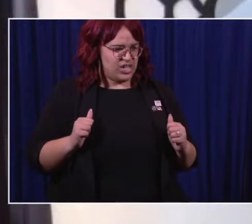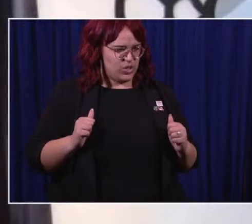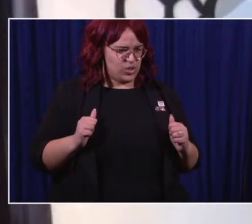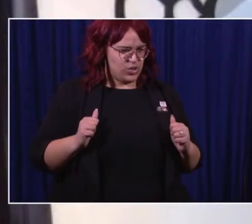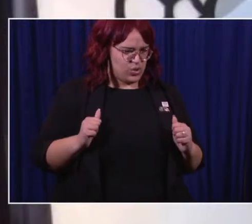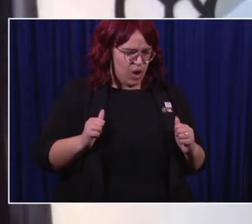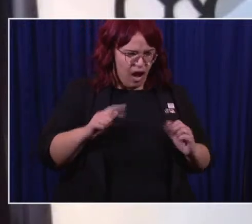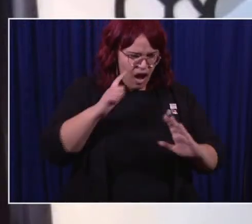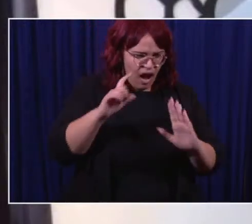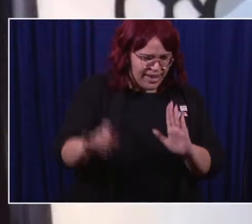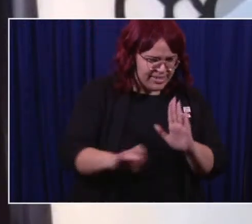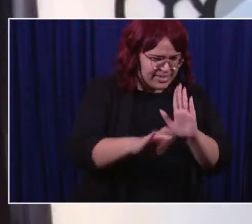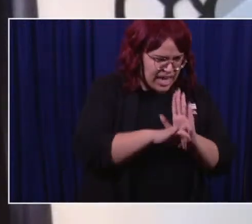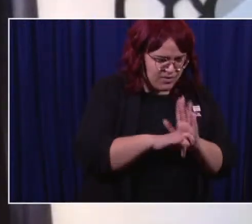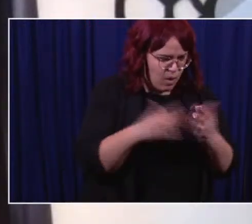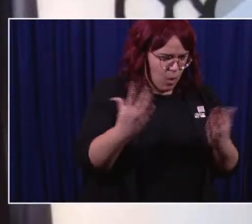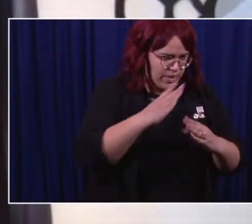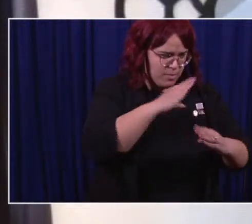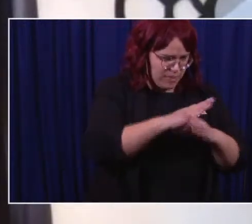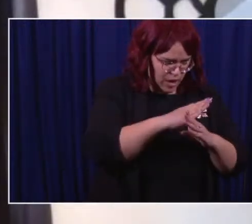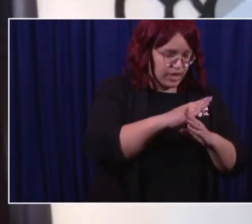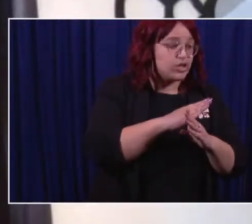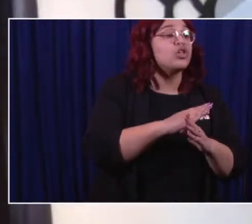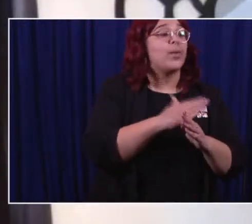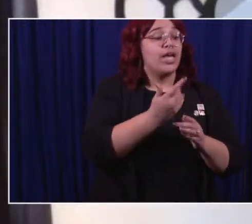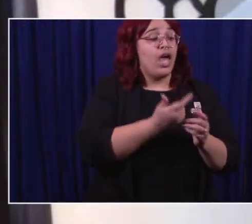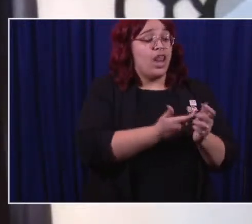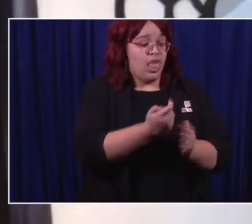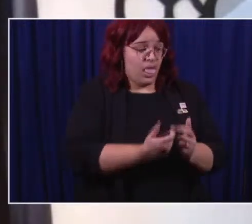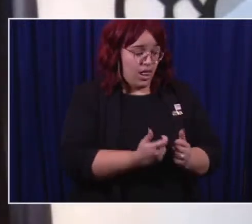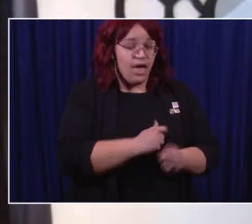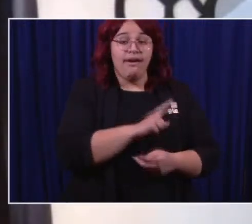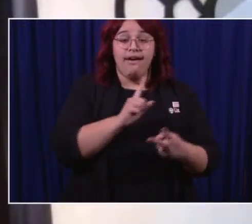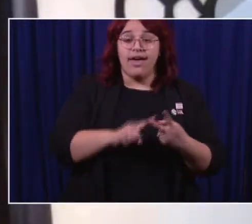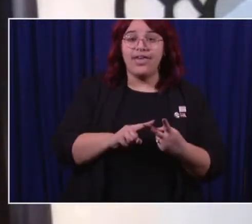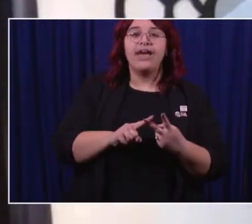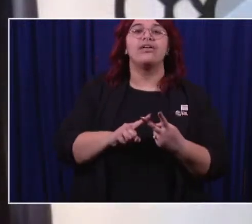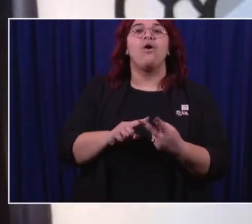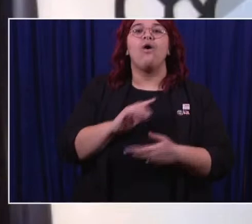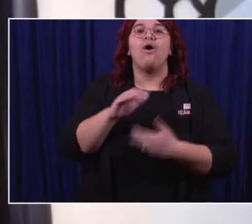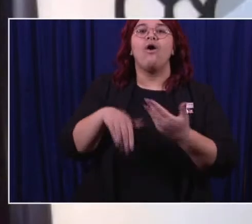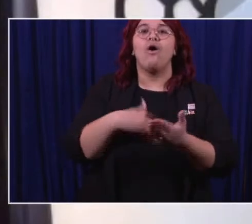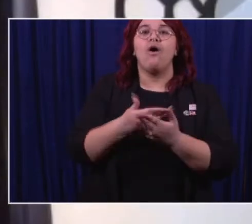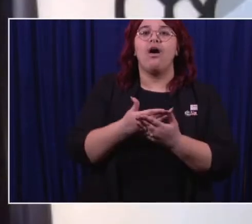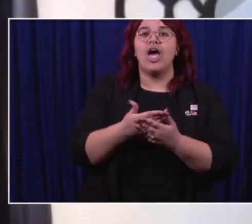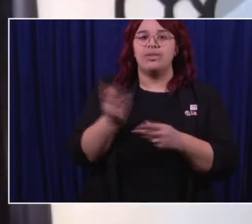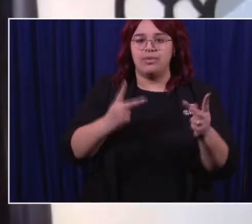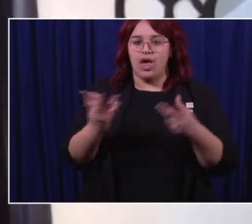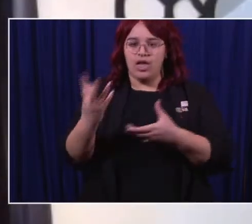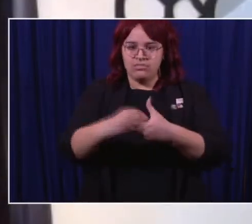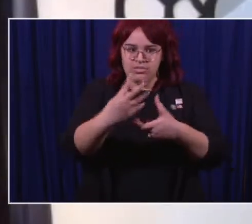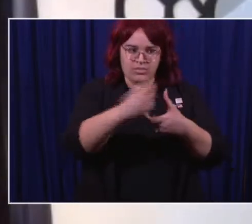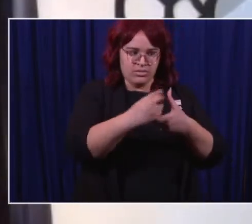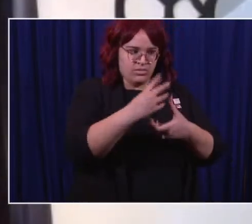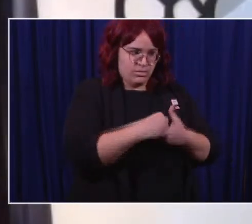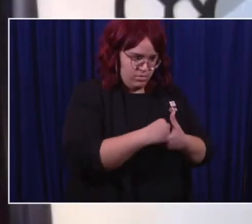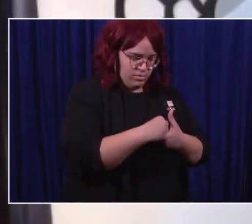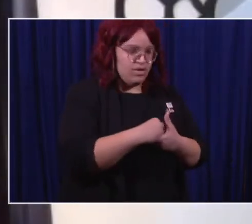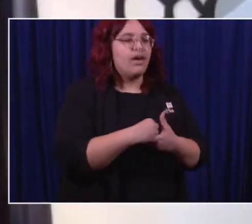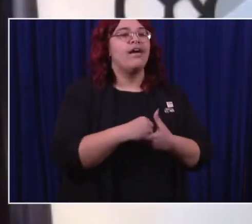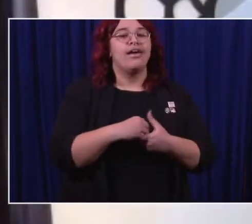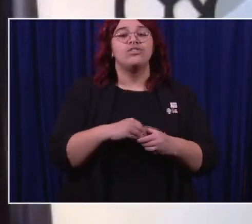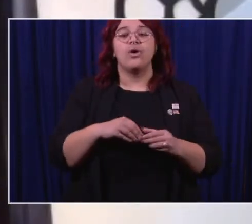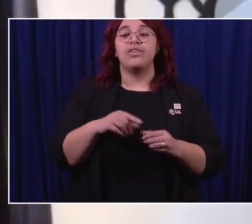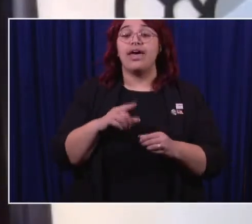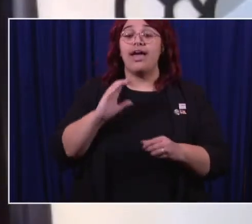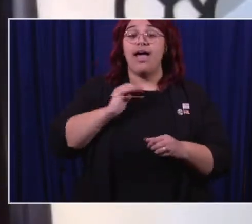right spots, two, we've included the right people to help be certain that we are in the communities and that we have our